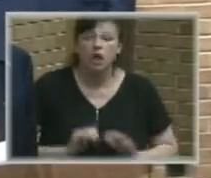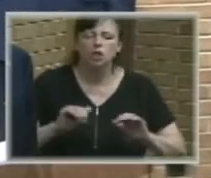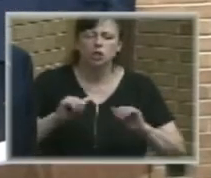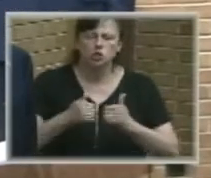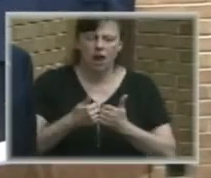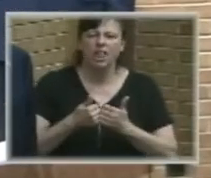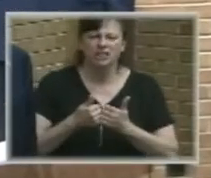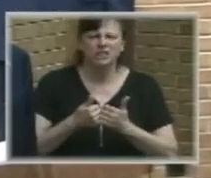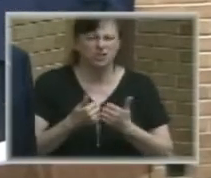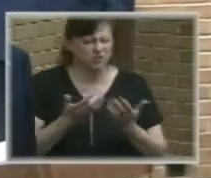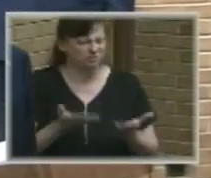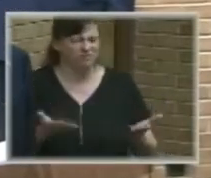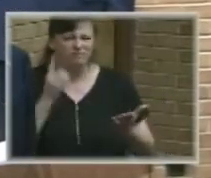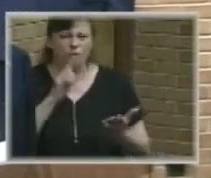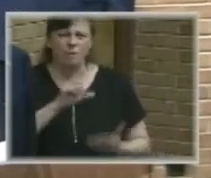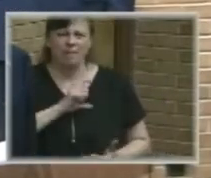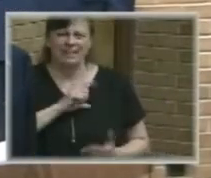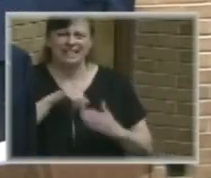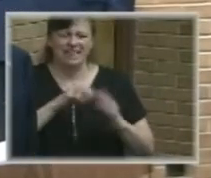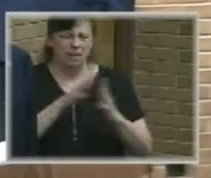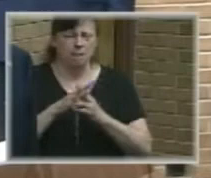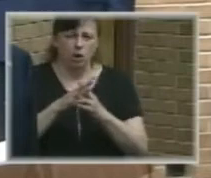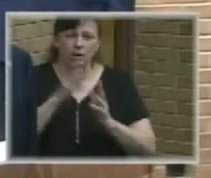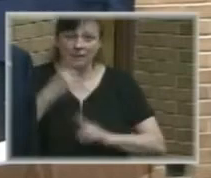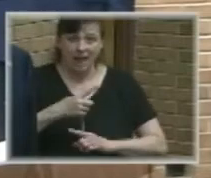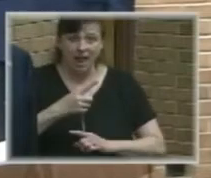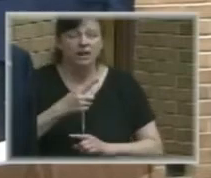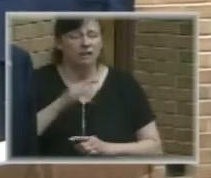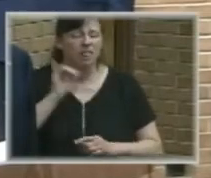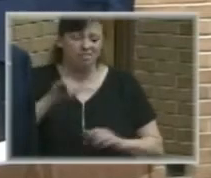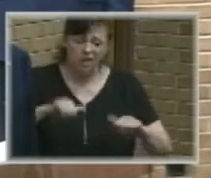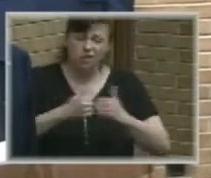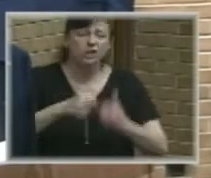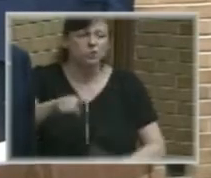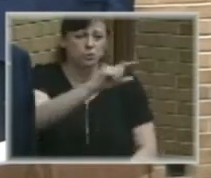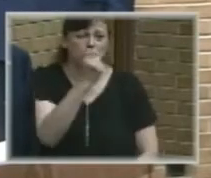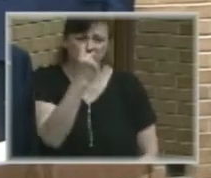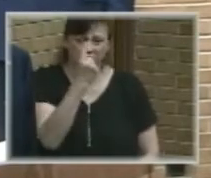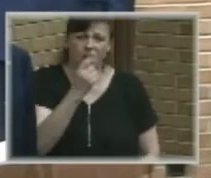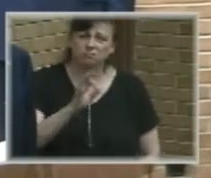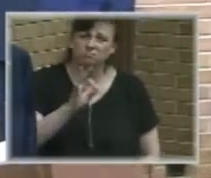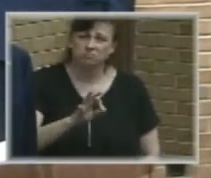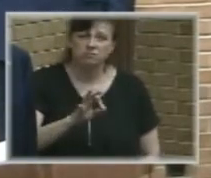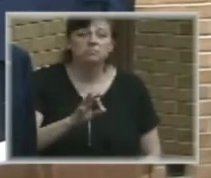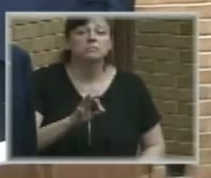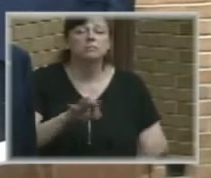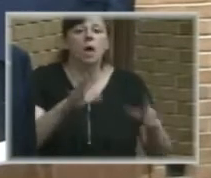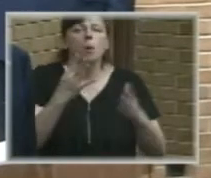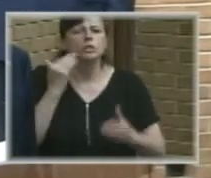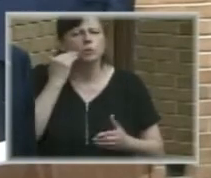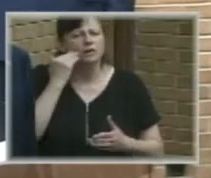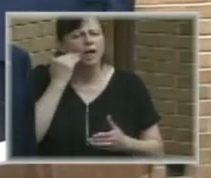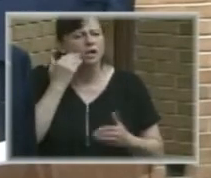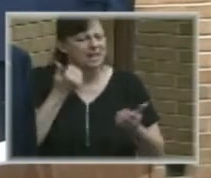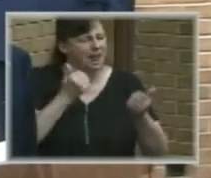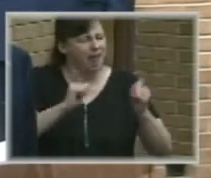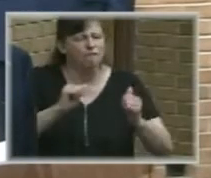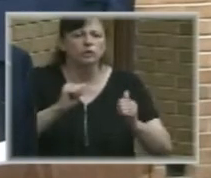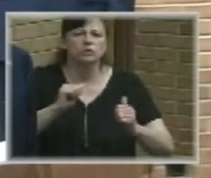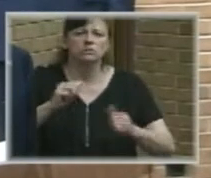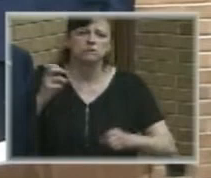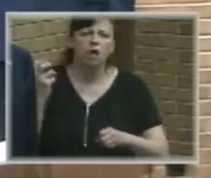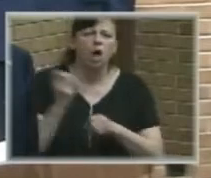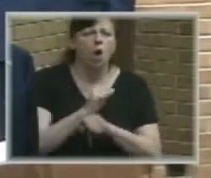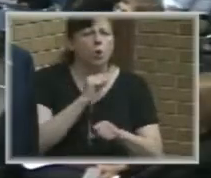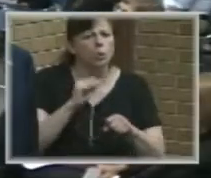faced by the police in America today is one that you understand only too well. I want to acknowledge the efforts of the hardworking men